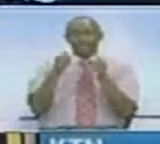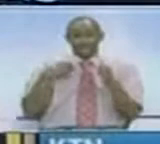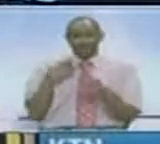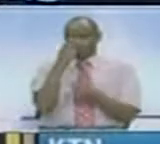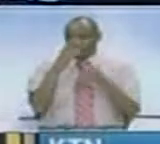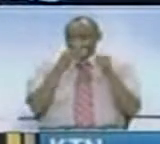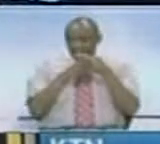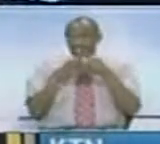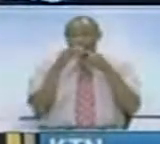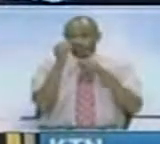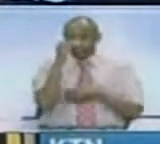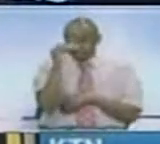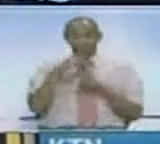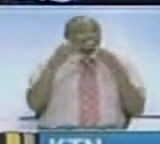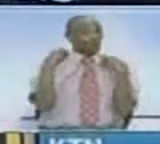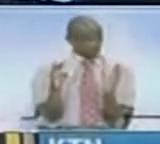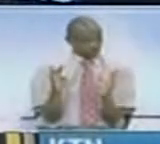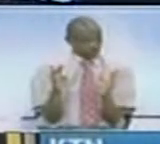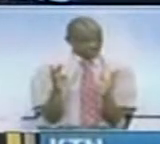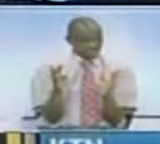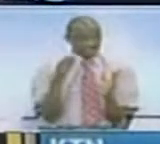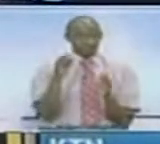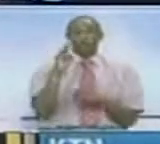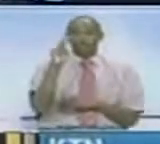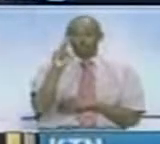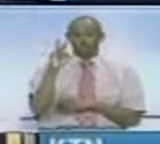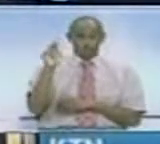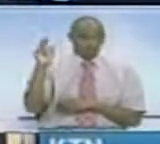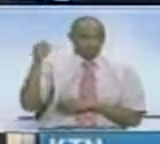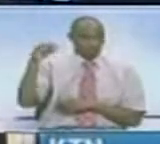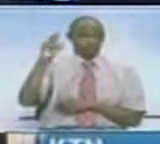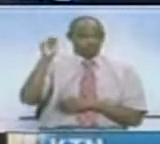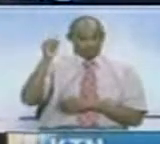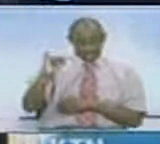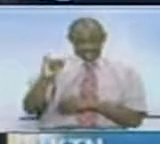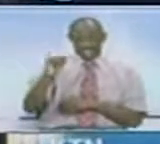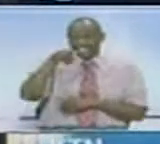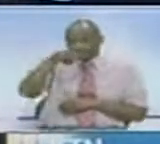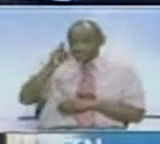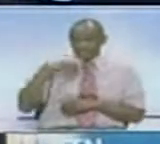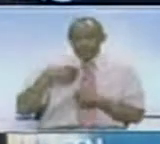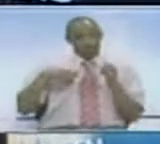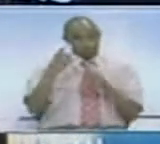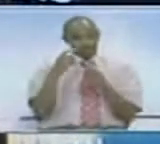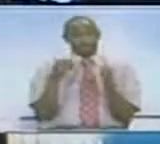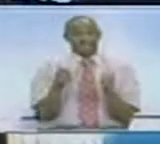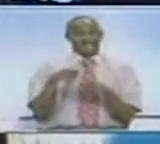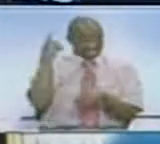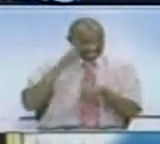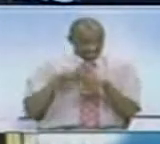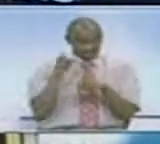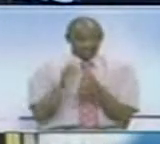1950, but they lost in the final to Uruguay. And they have never won the World Cup while hosting it. That was the last time,